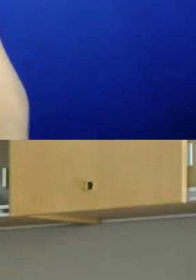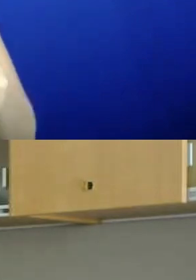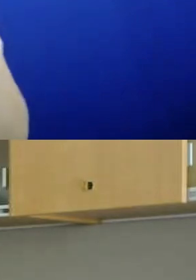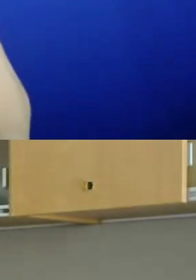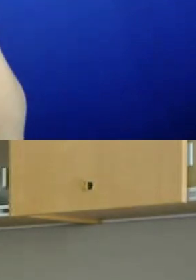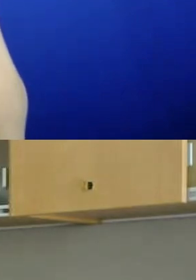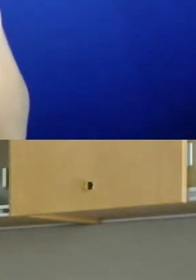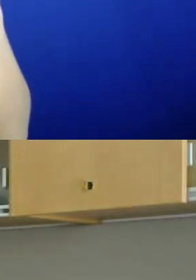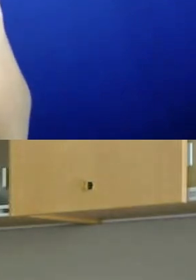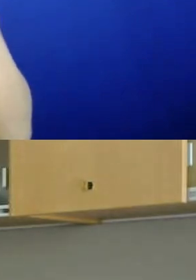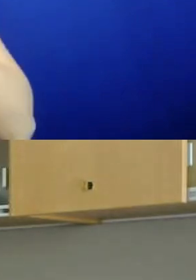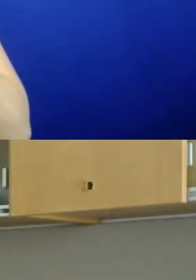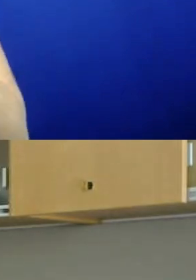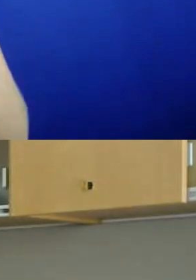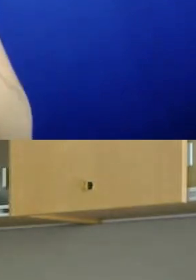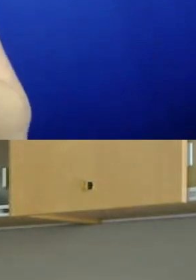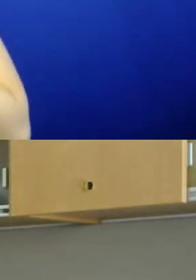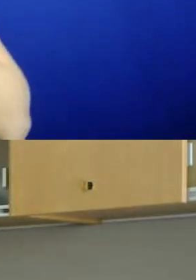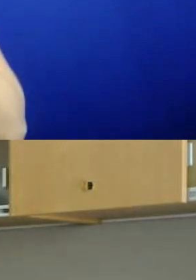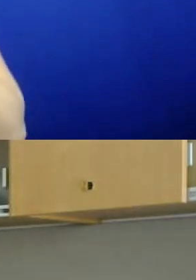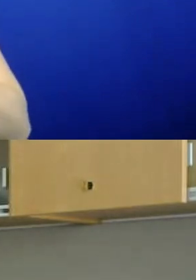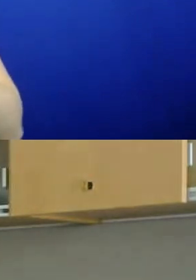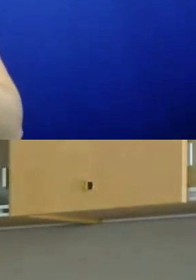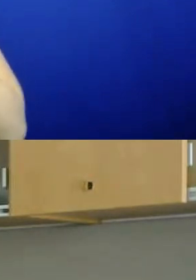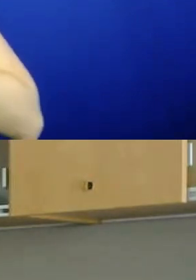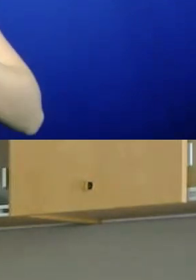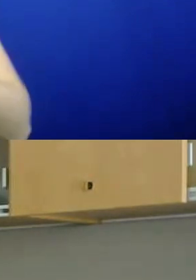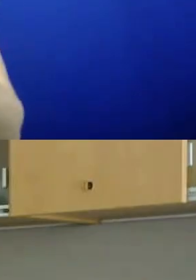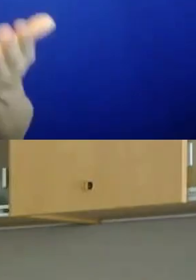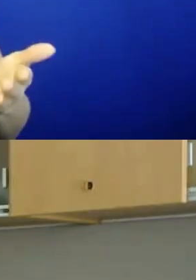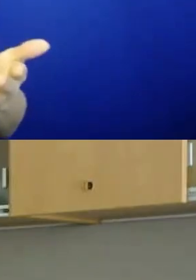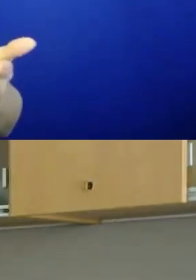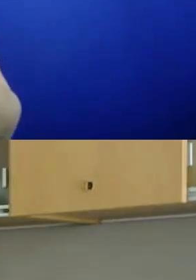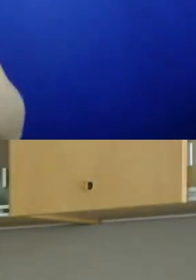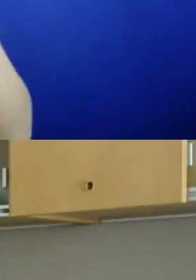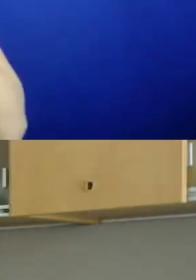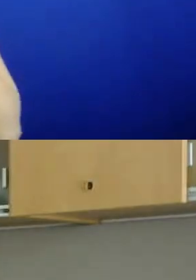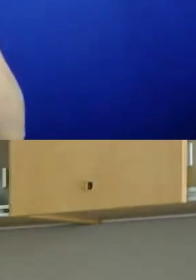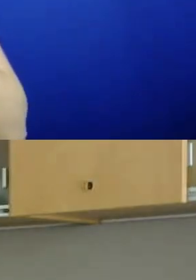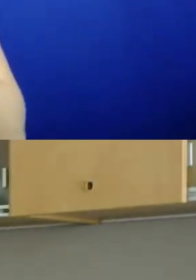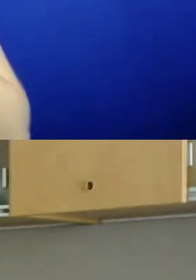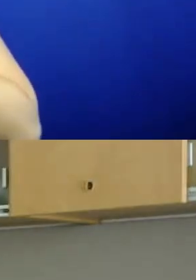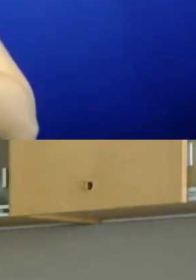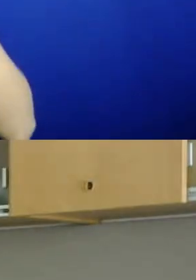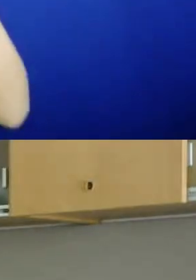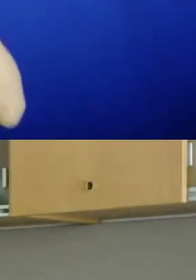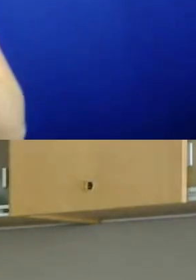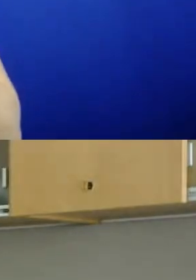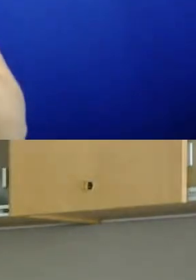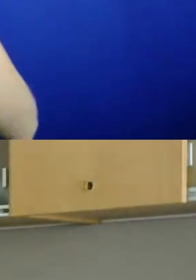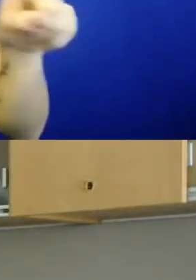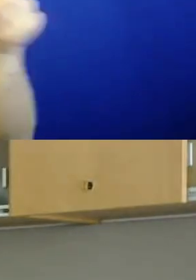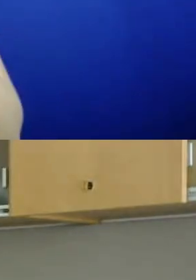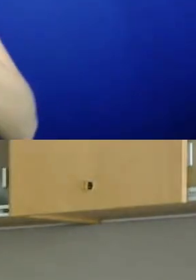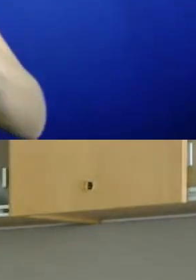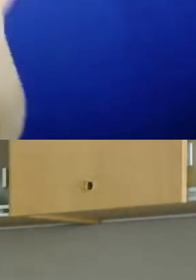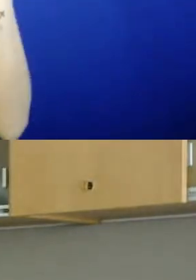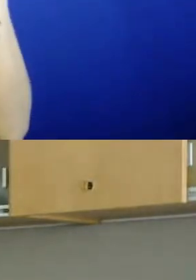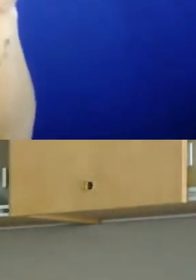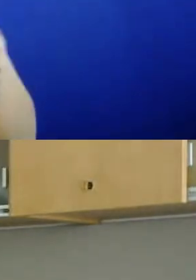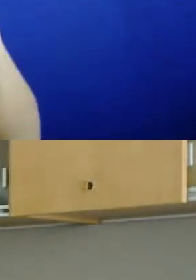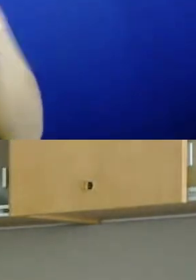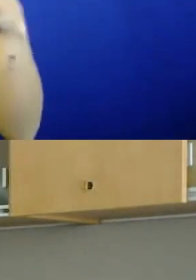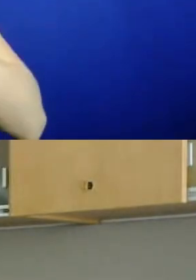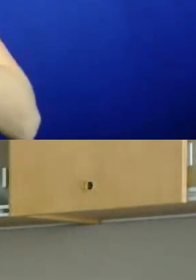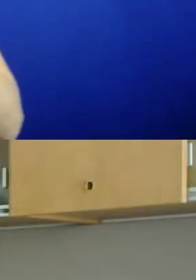is accessible to our deaf community members. Thank Just want to you. remind everyone, please fill out the survey following the webinar to make sure we're providing content